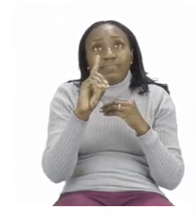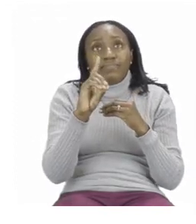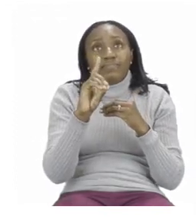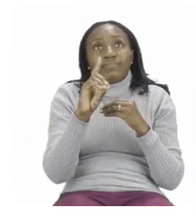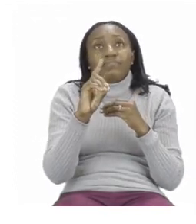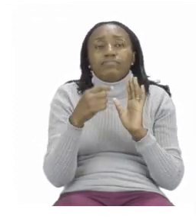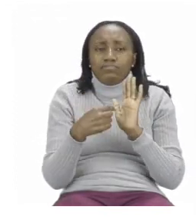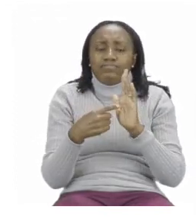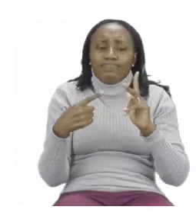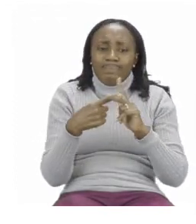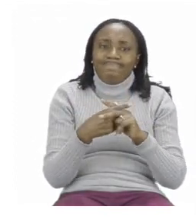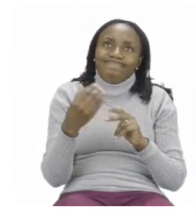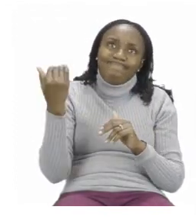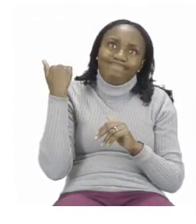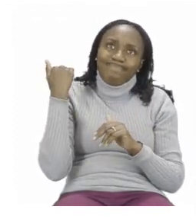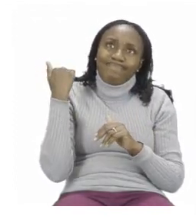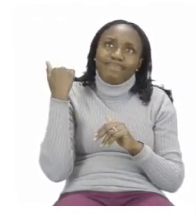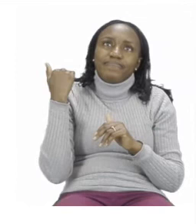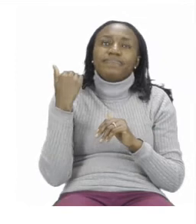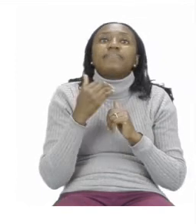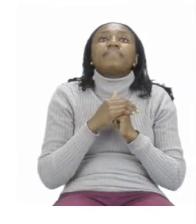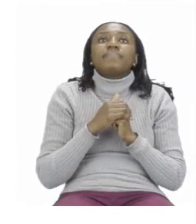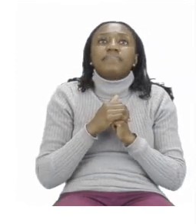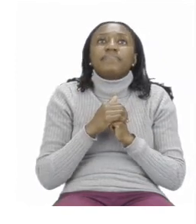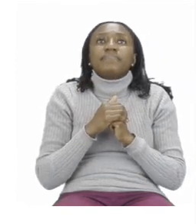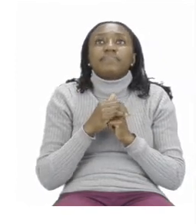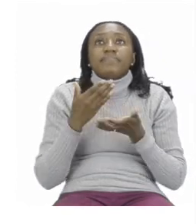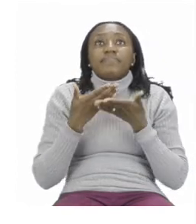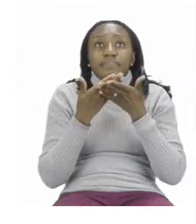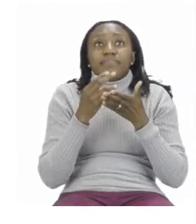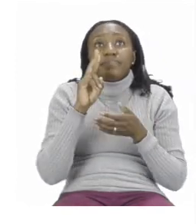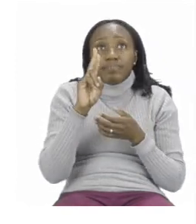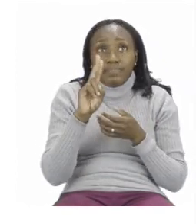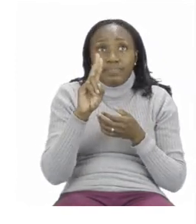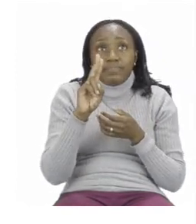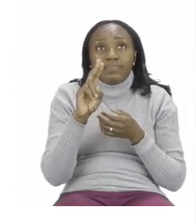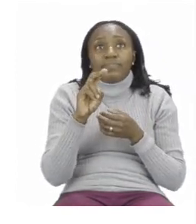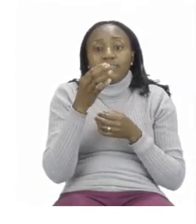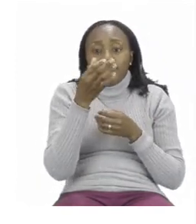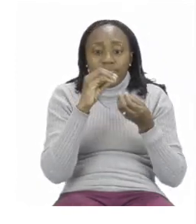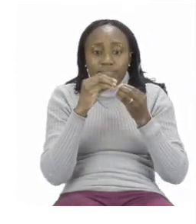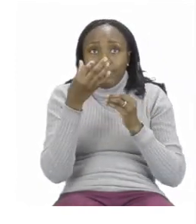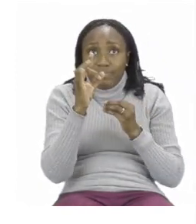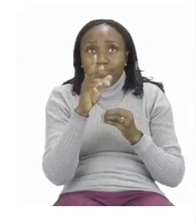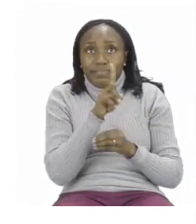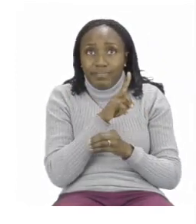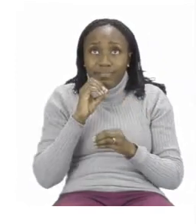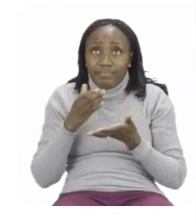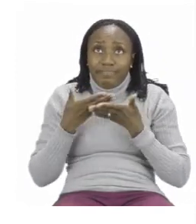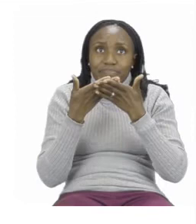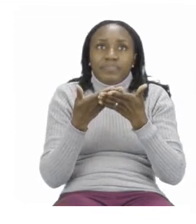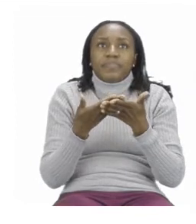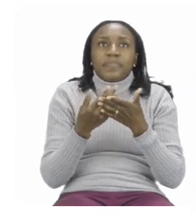to show the past. So we're going to do two together. We're going to do number 9 and number 10. Let's